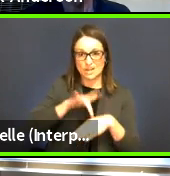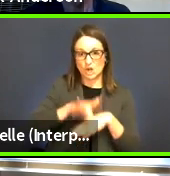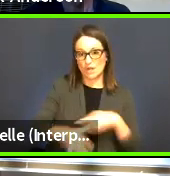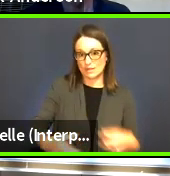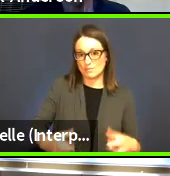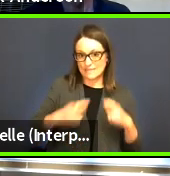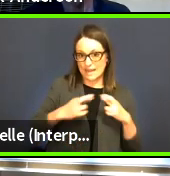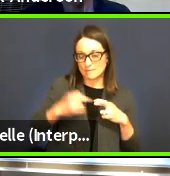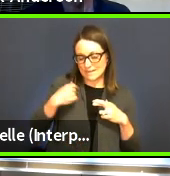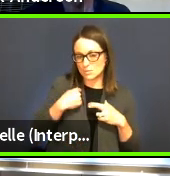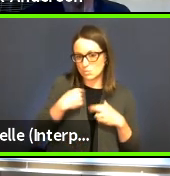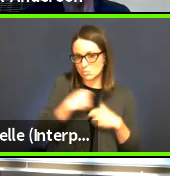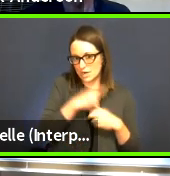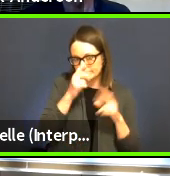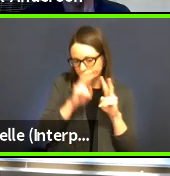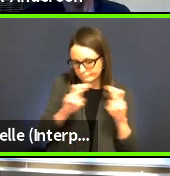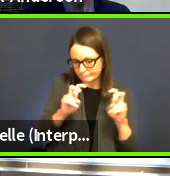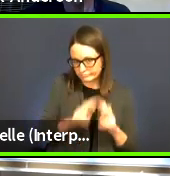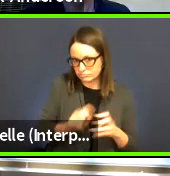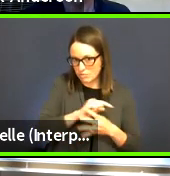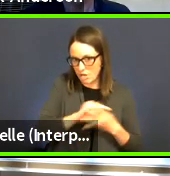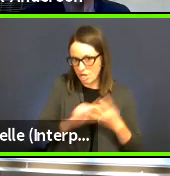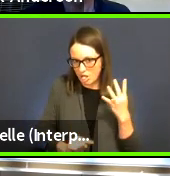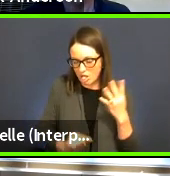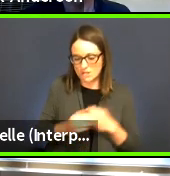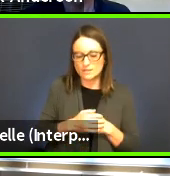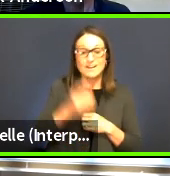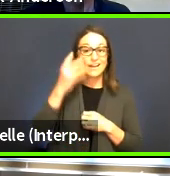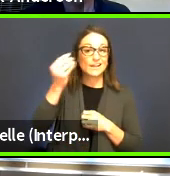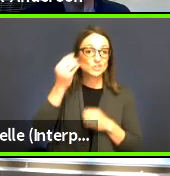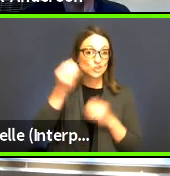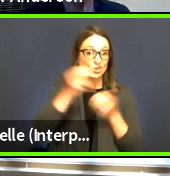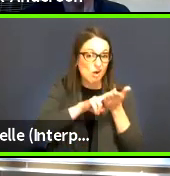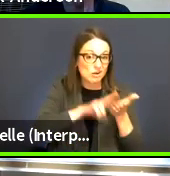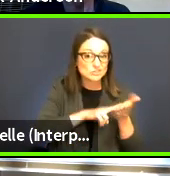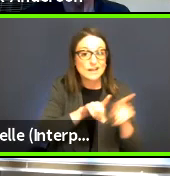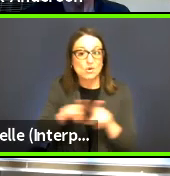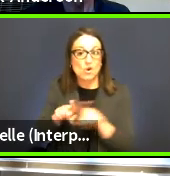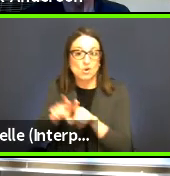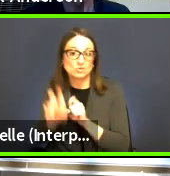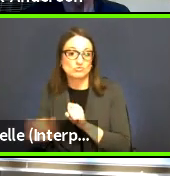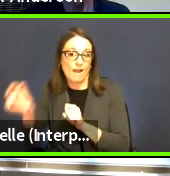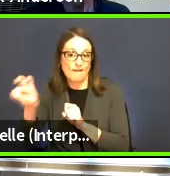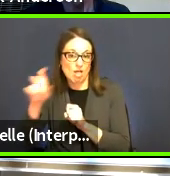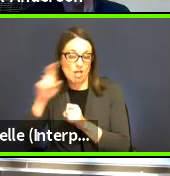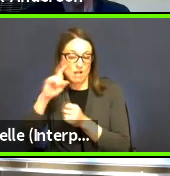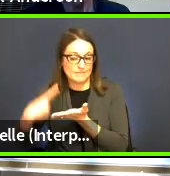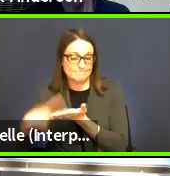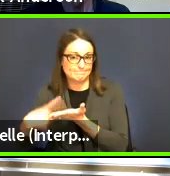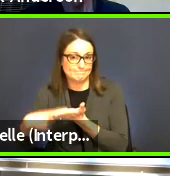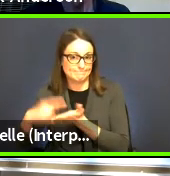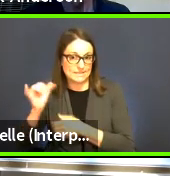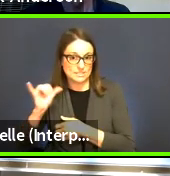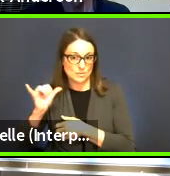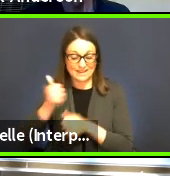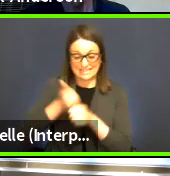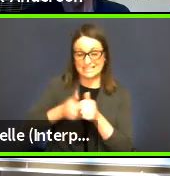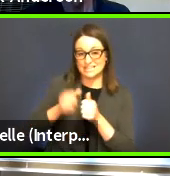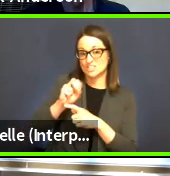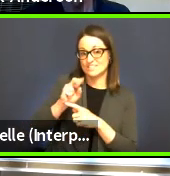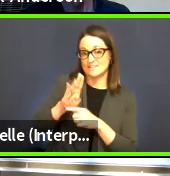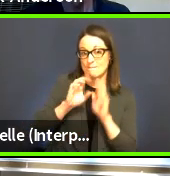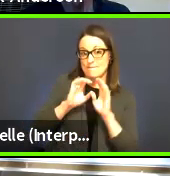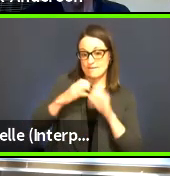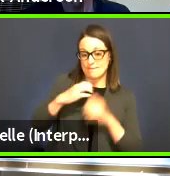includes expense line items like external contracts, travel, and other items. And each subcommittee is meeting throughout the end of